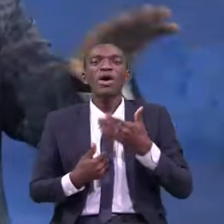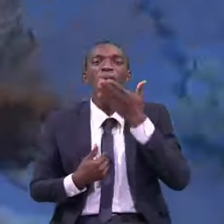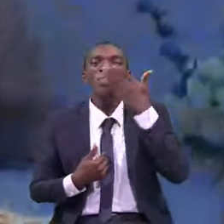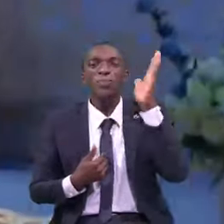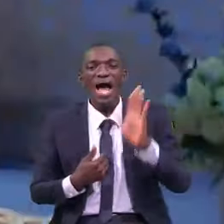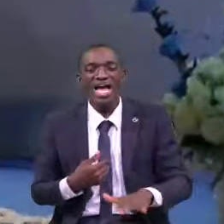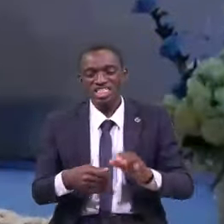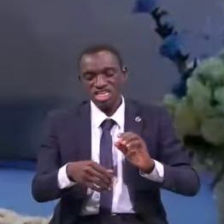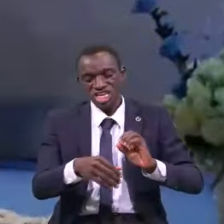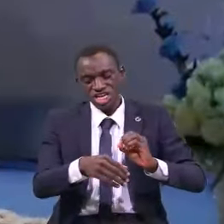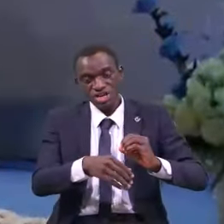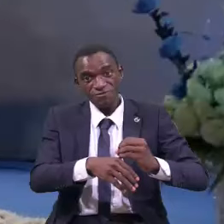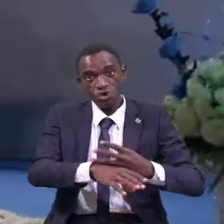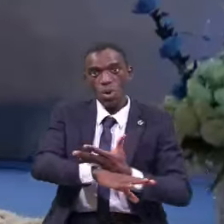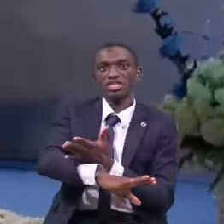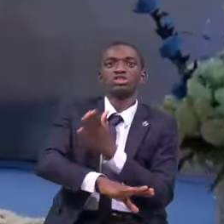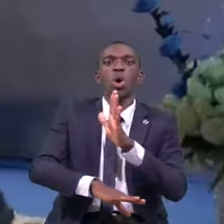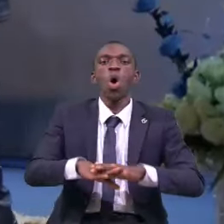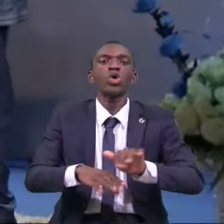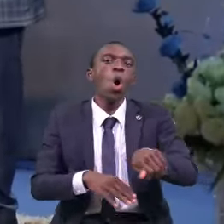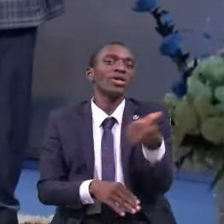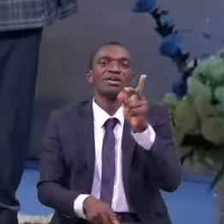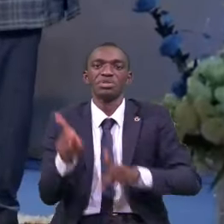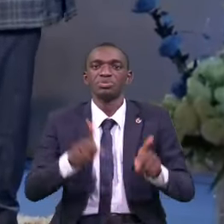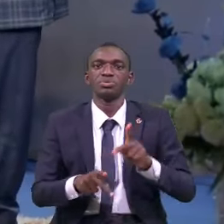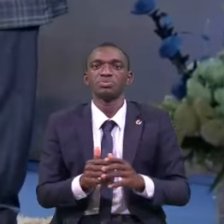influence on other people.